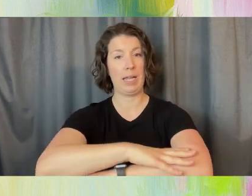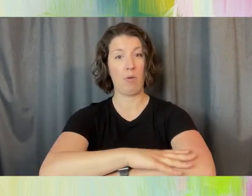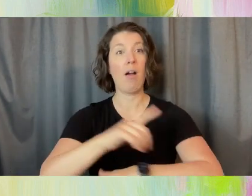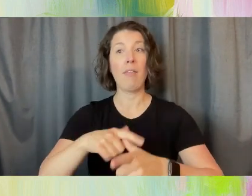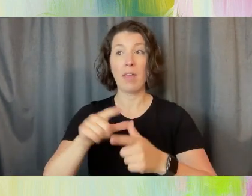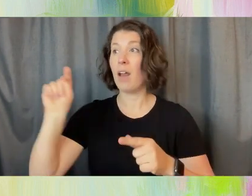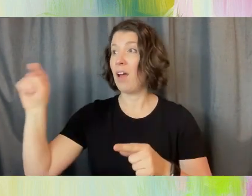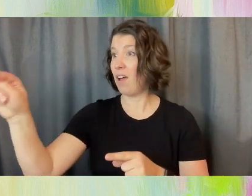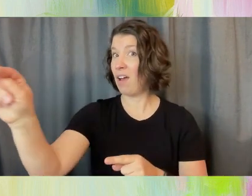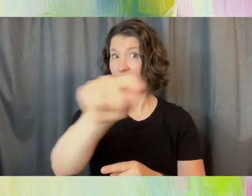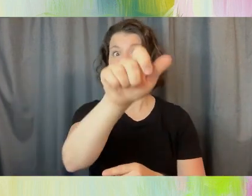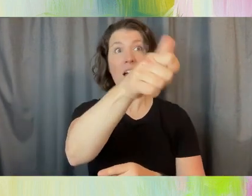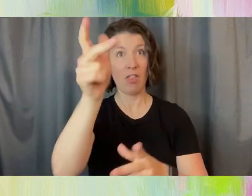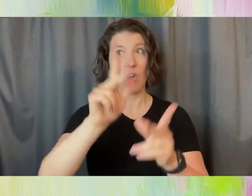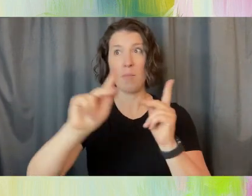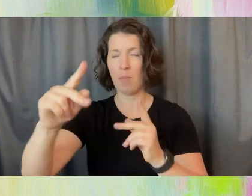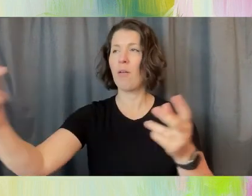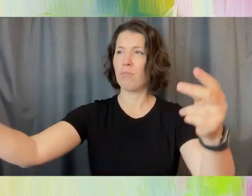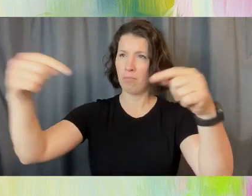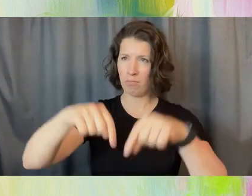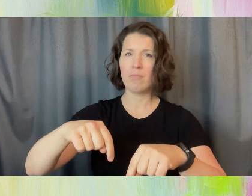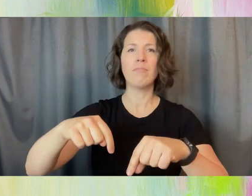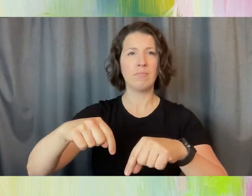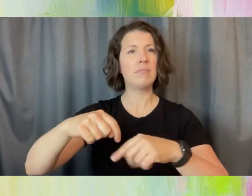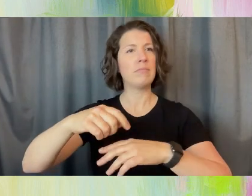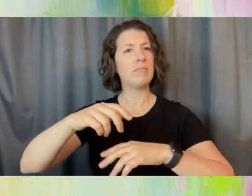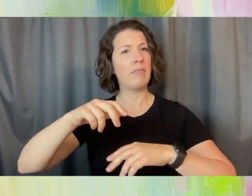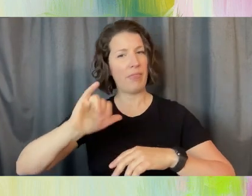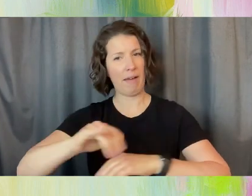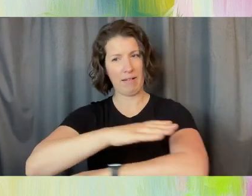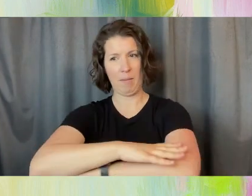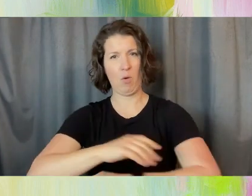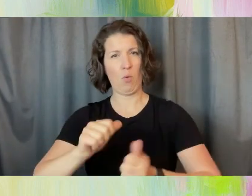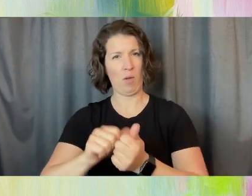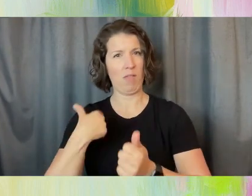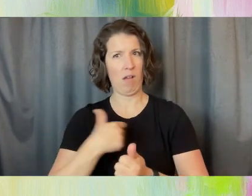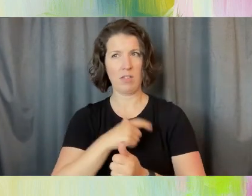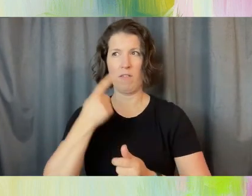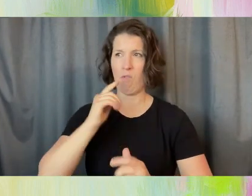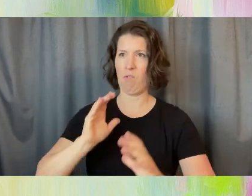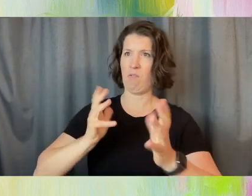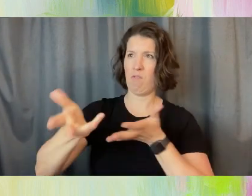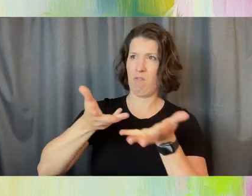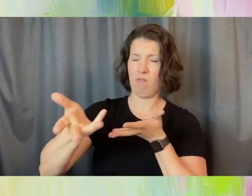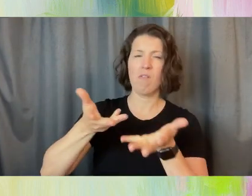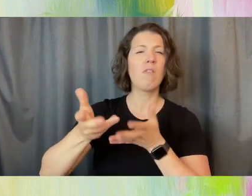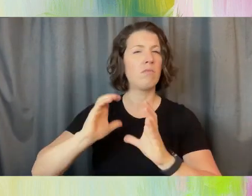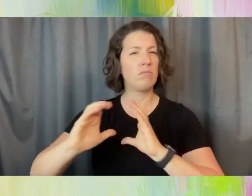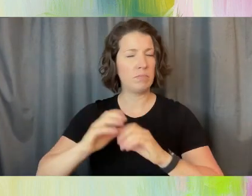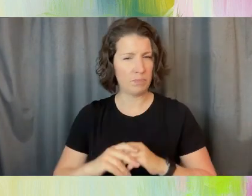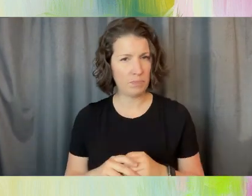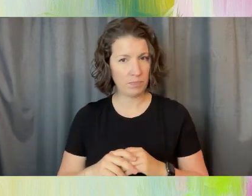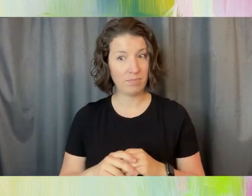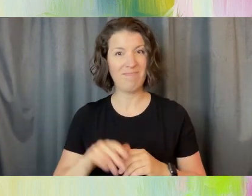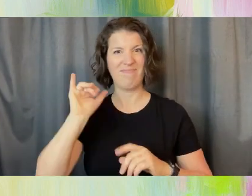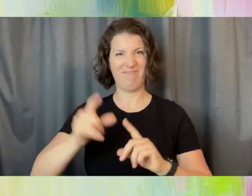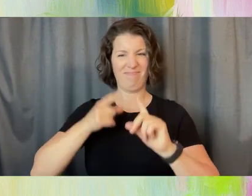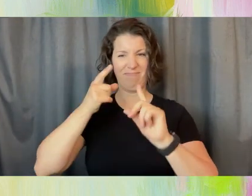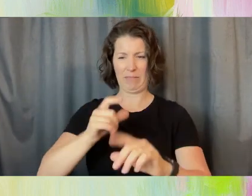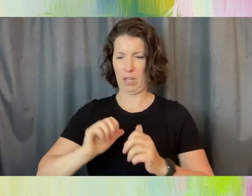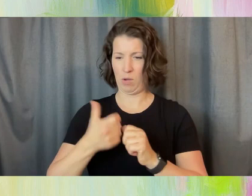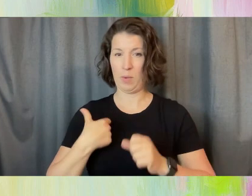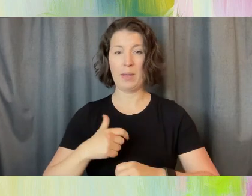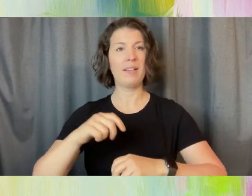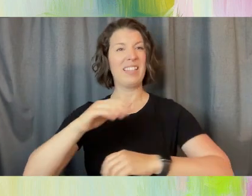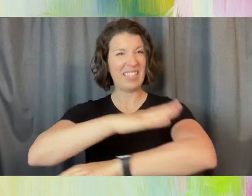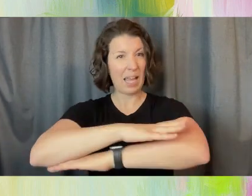that's really the theme and the call to action for this policy consortium is how can we build the table? How can we make it